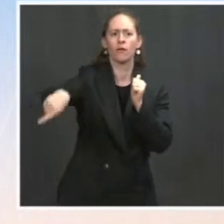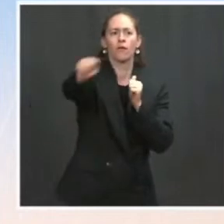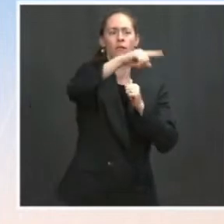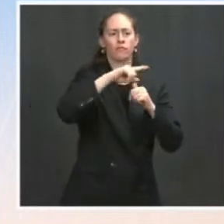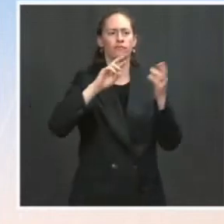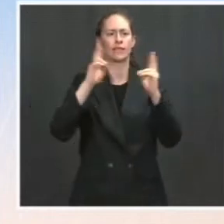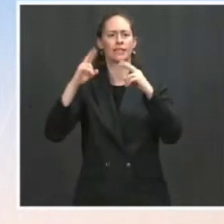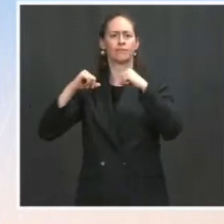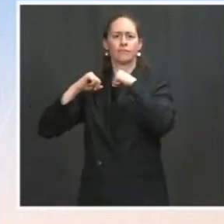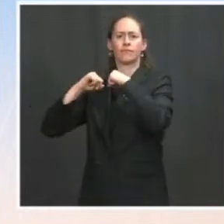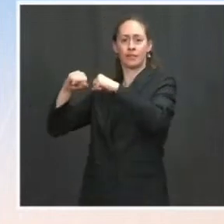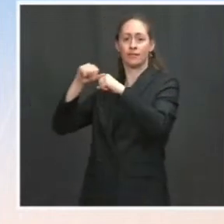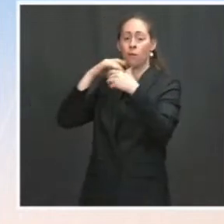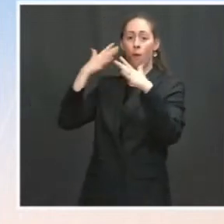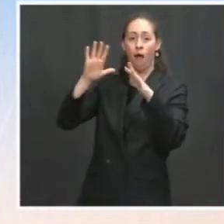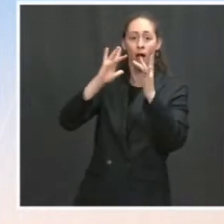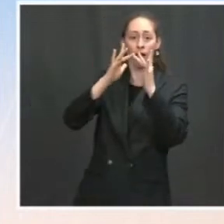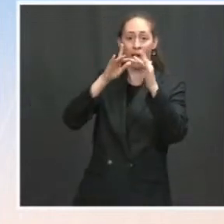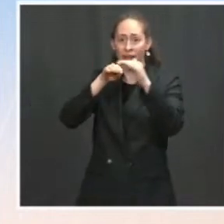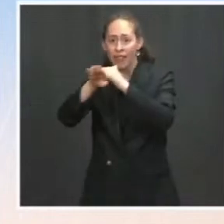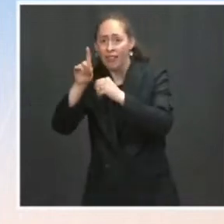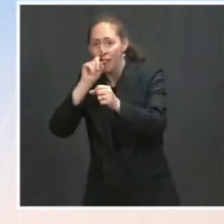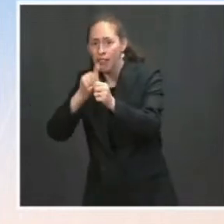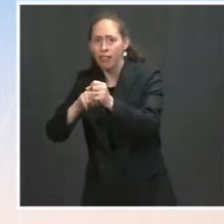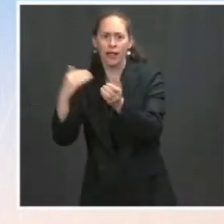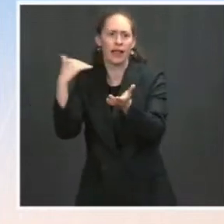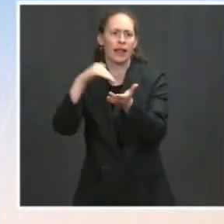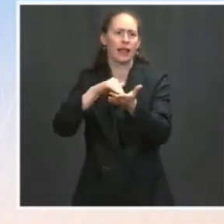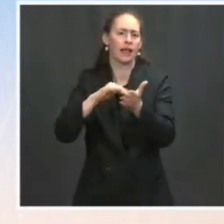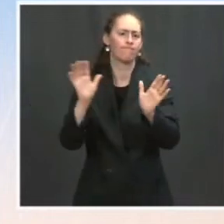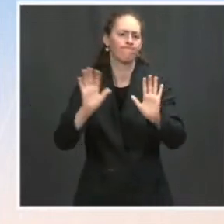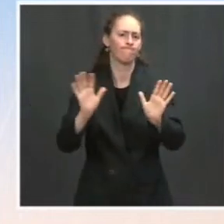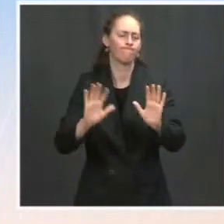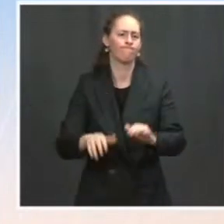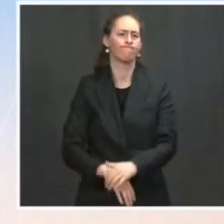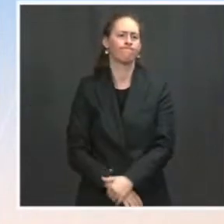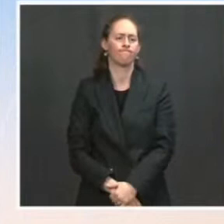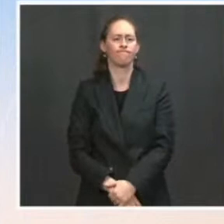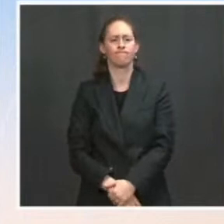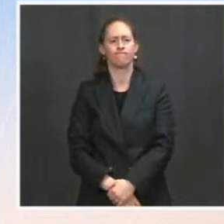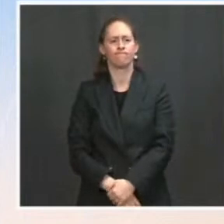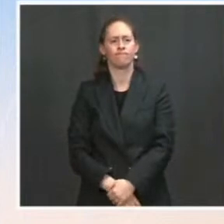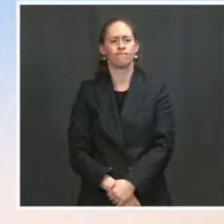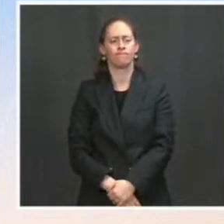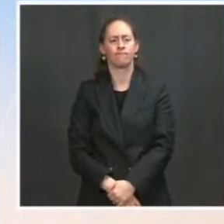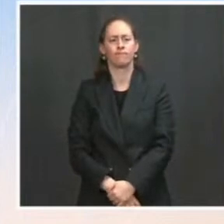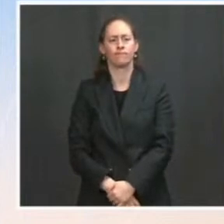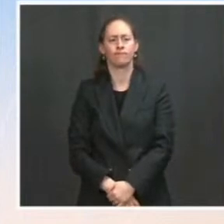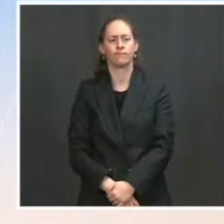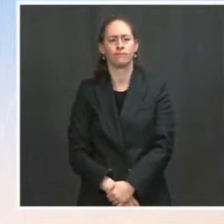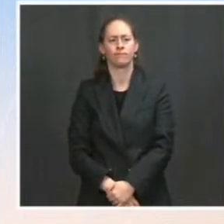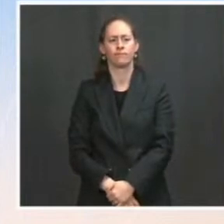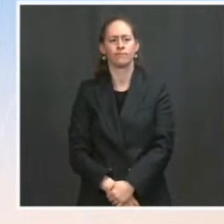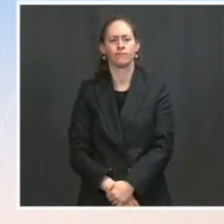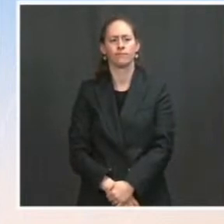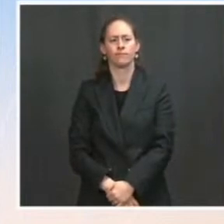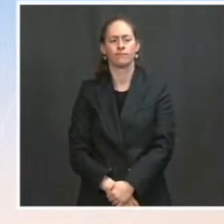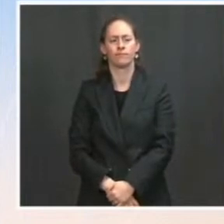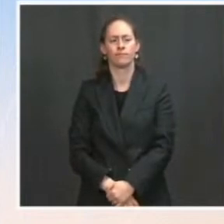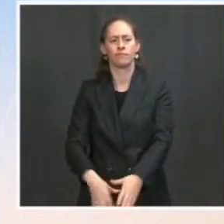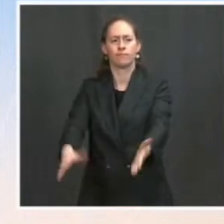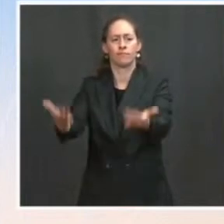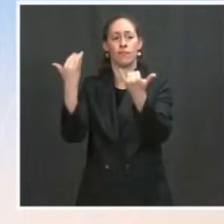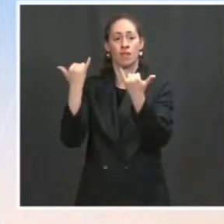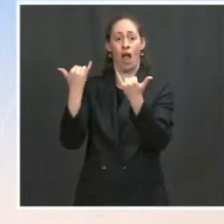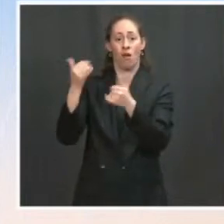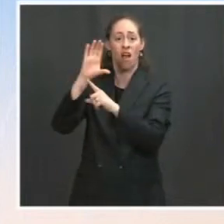Colonial is responsible for safely returning the pipeline to service, and our role in the federal government is to take proactive steps